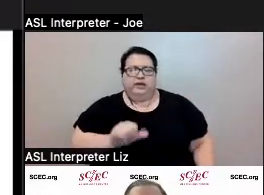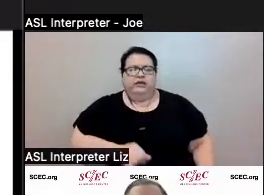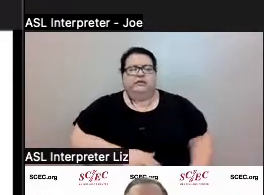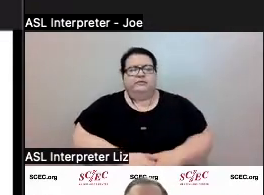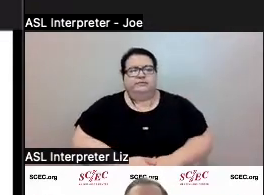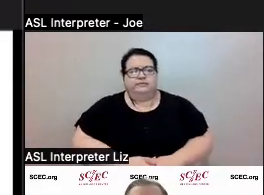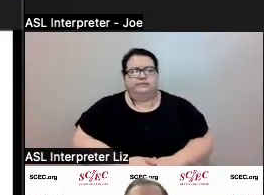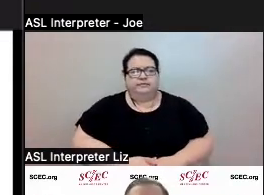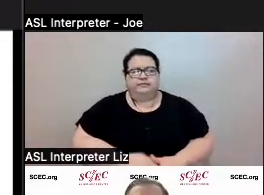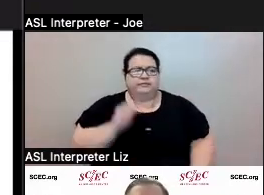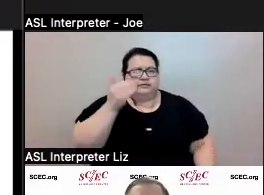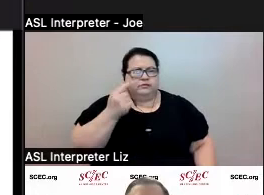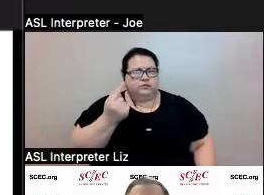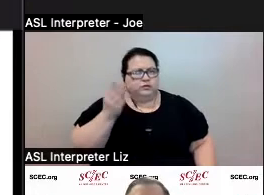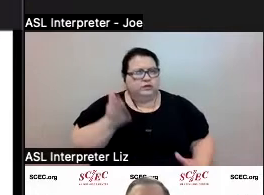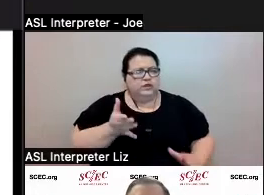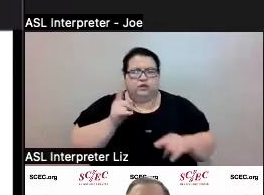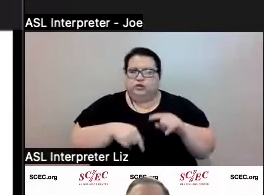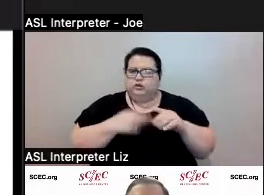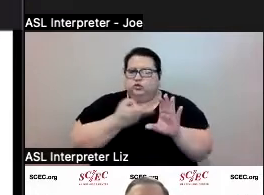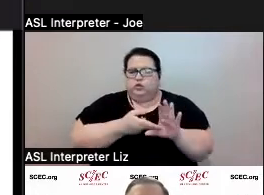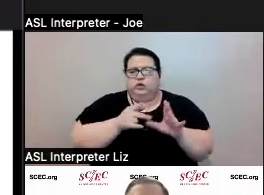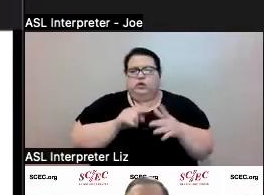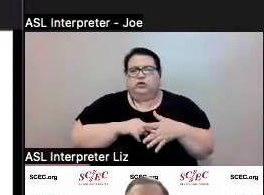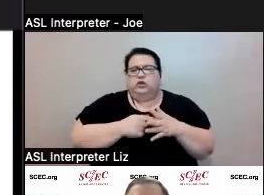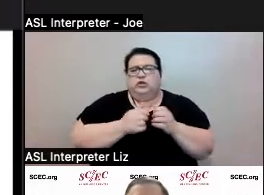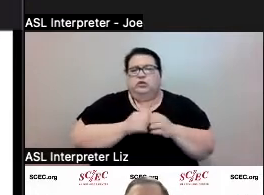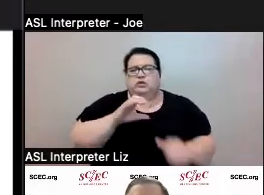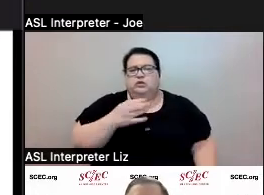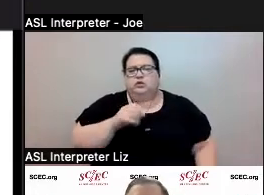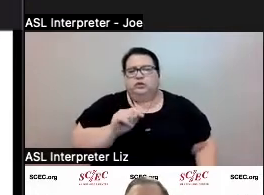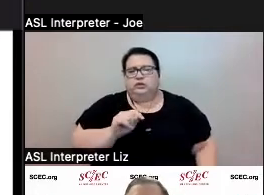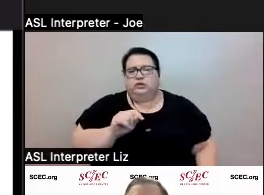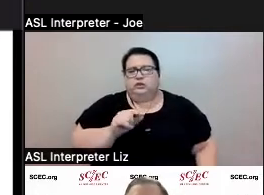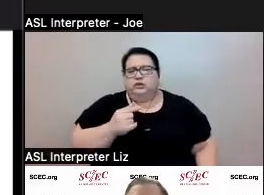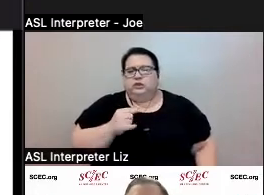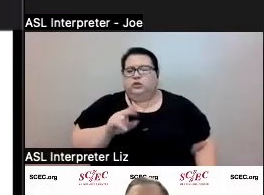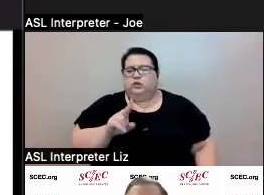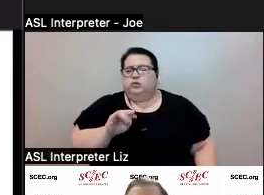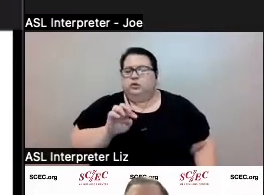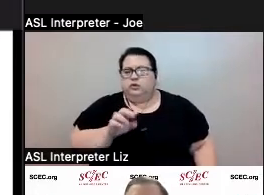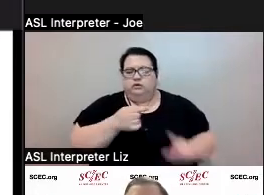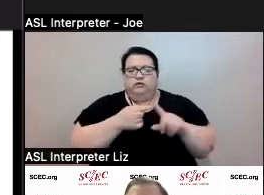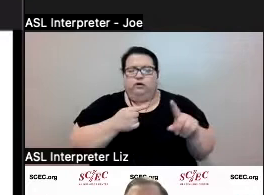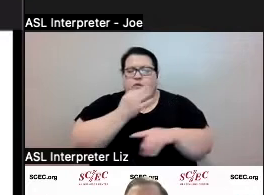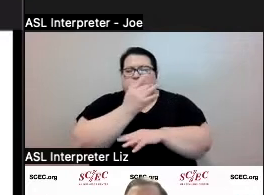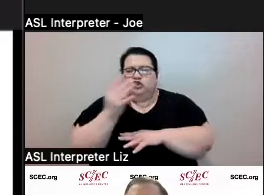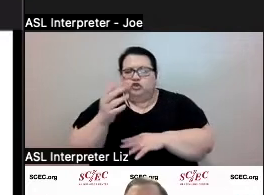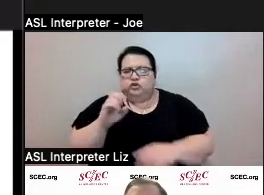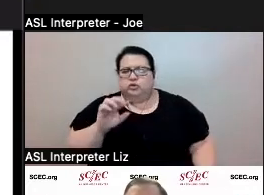one of our presenters wasn't able to join us, so we'll start with Chris Gubler of Gubler Orchards, and we'll bring you on,